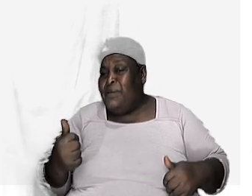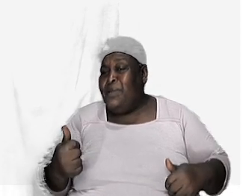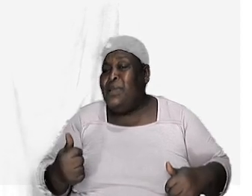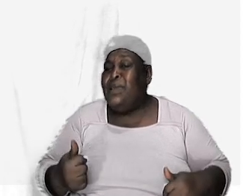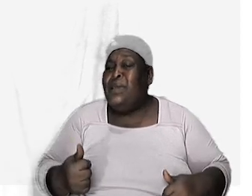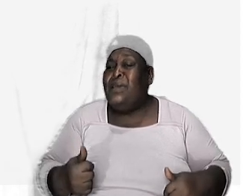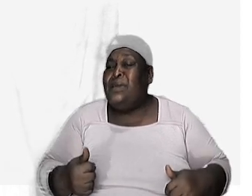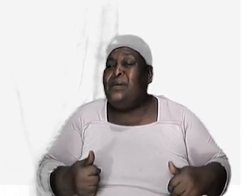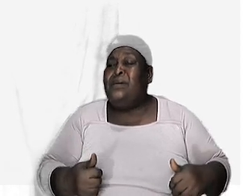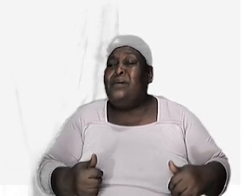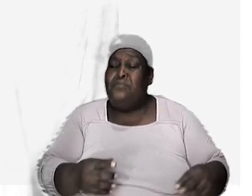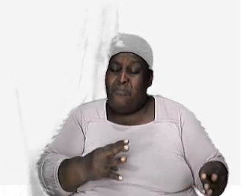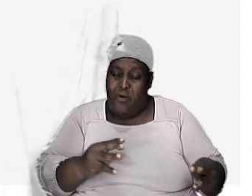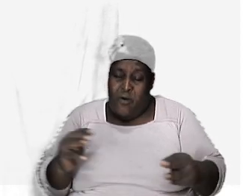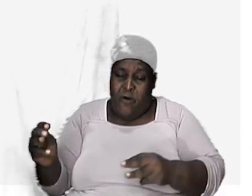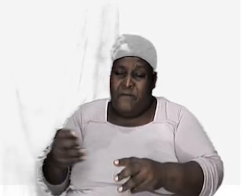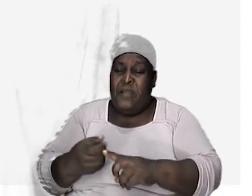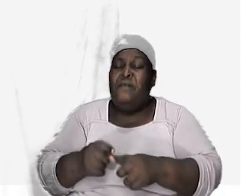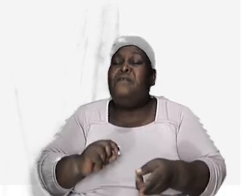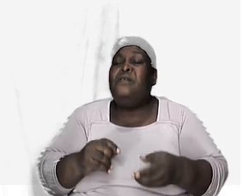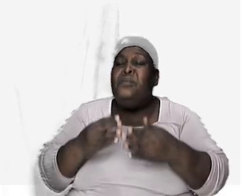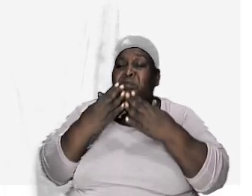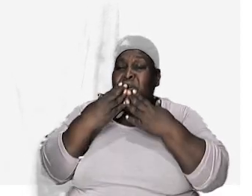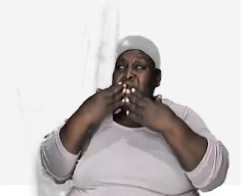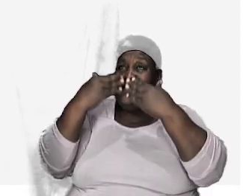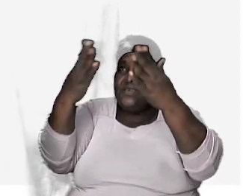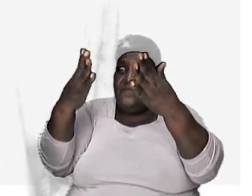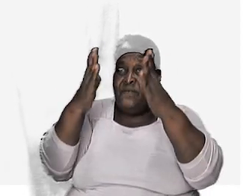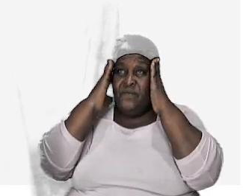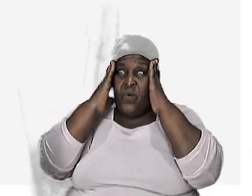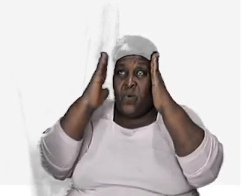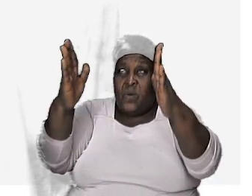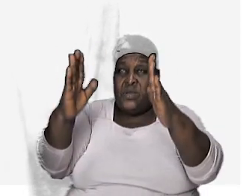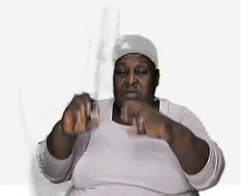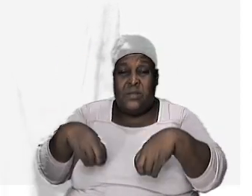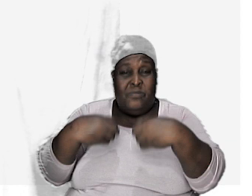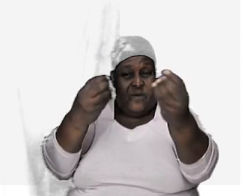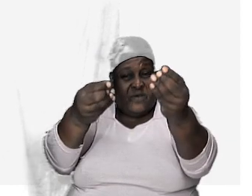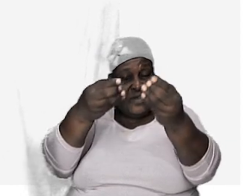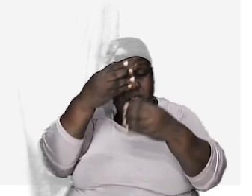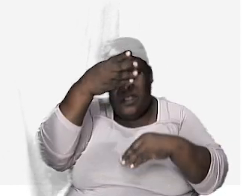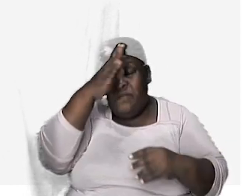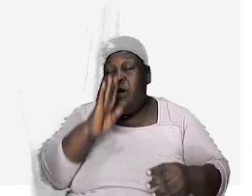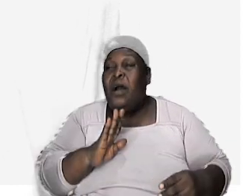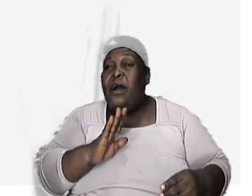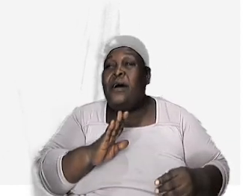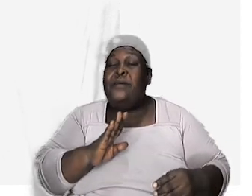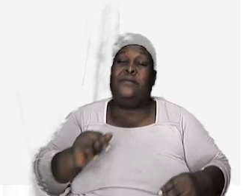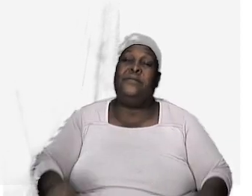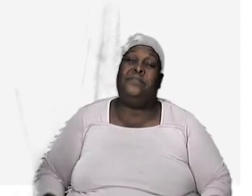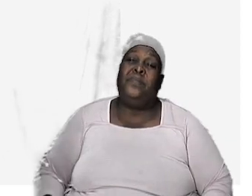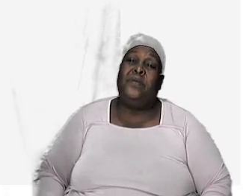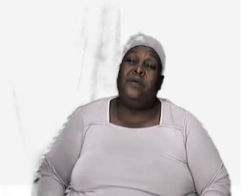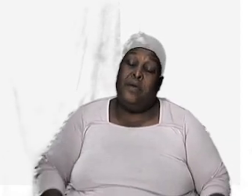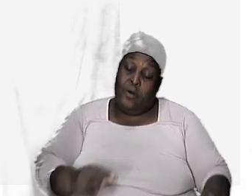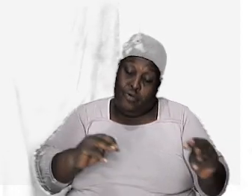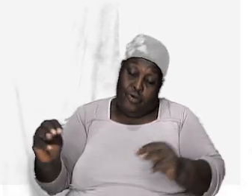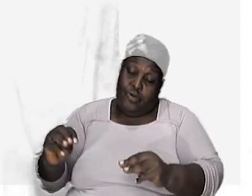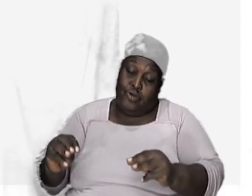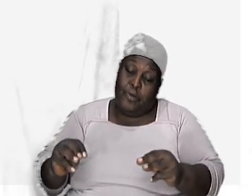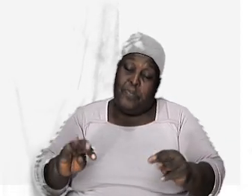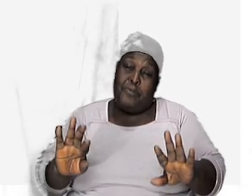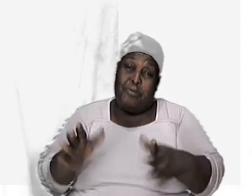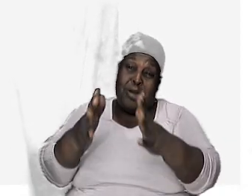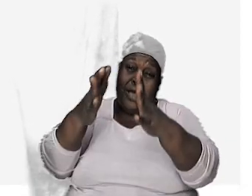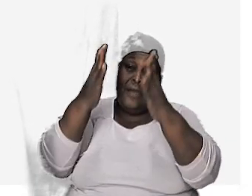We're moving from Thanksgiving, which our focus is on the provision of God. We're moving into praise, which your